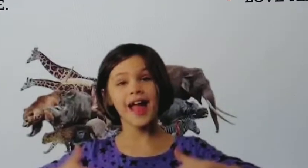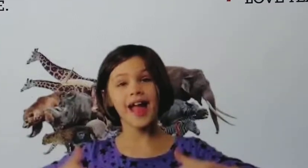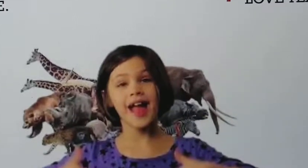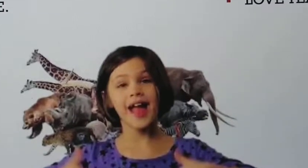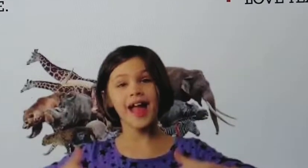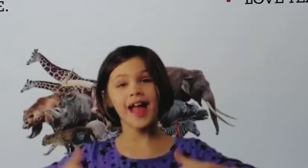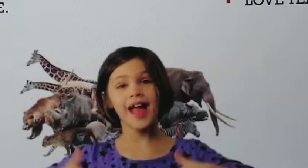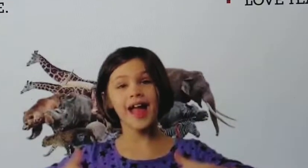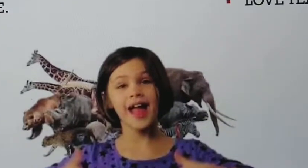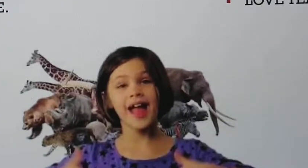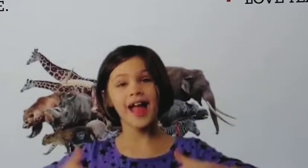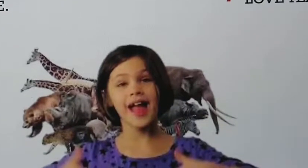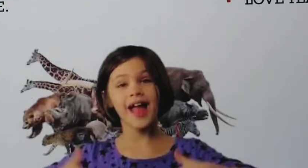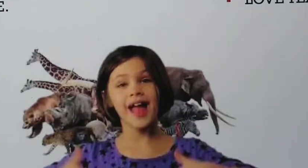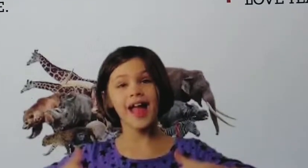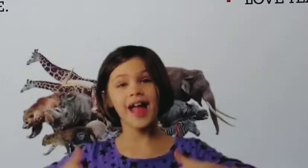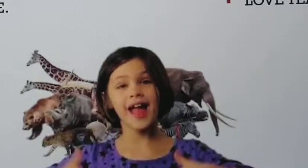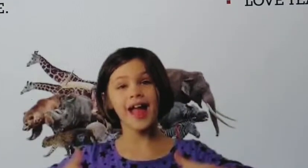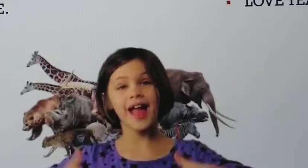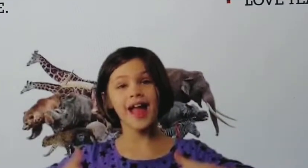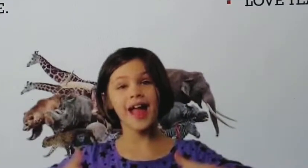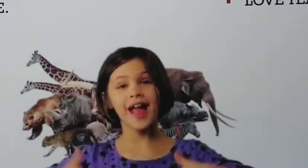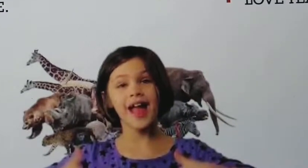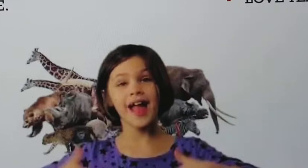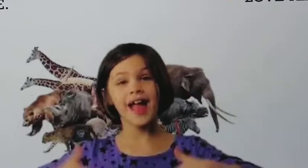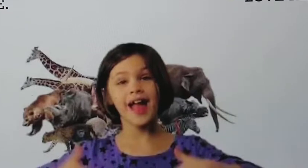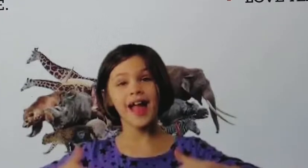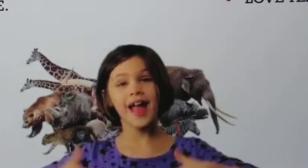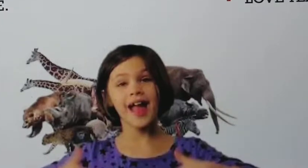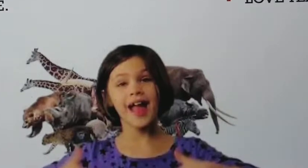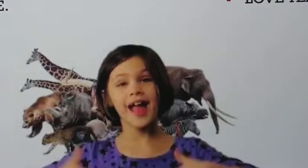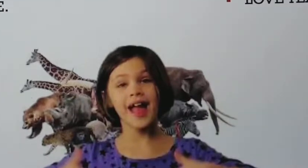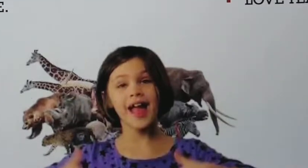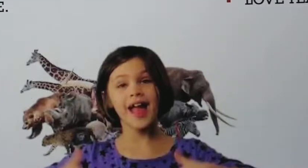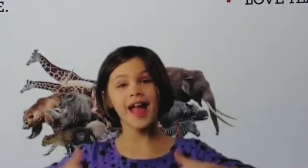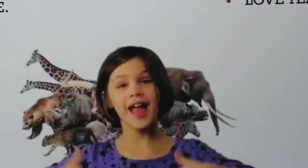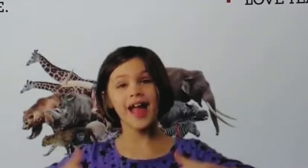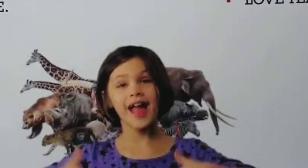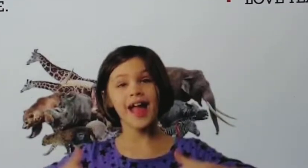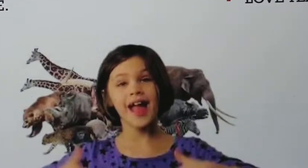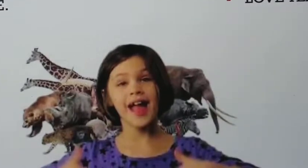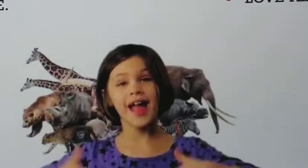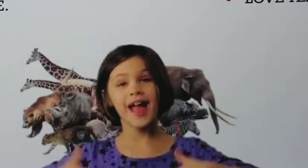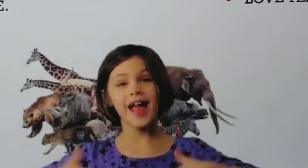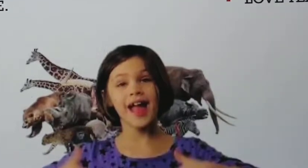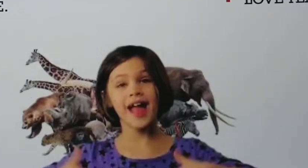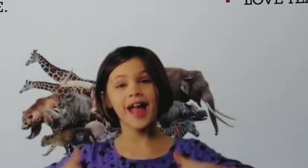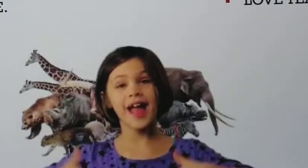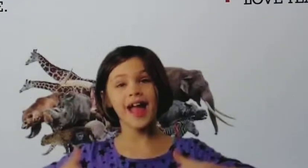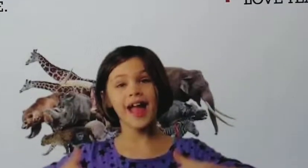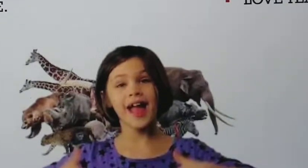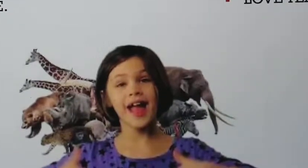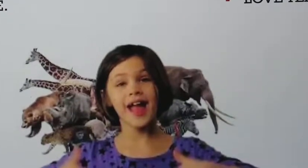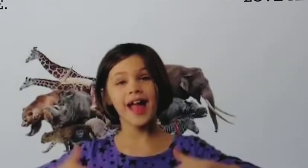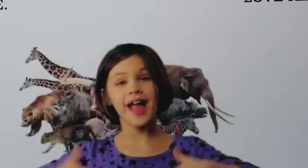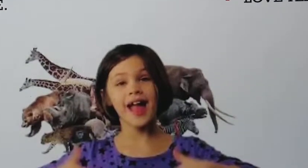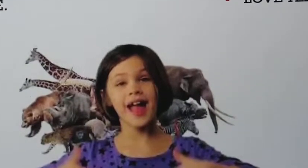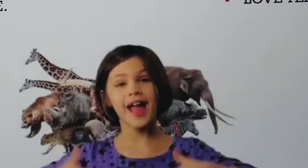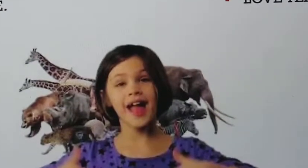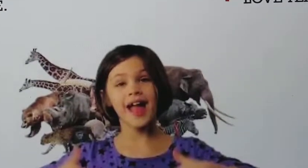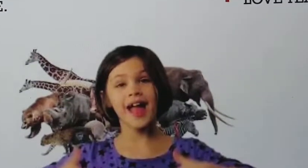love, and love animals me. And the second example which was I love tea, when glossed, would be me